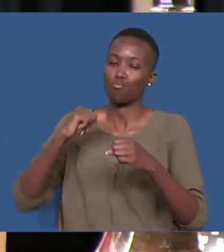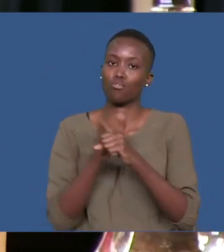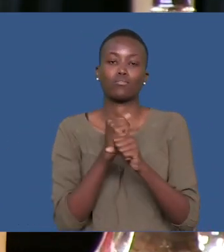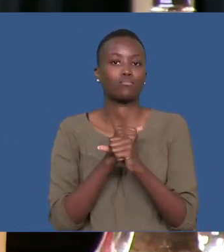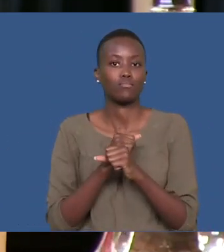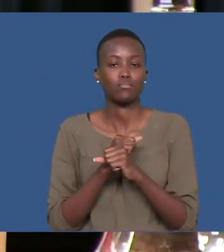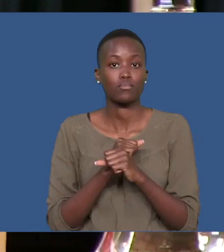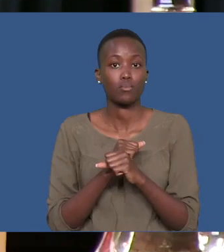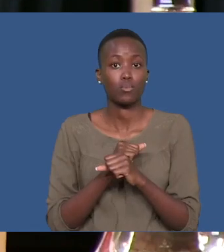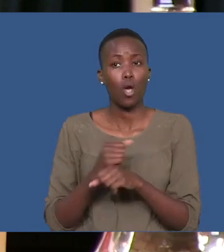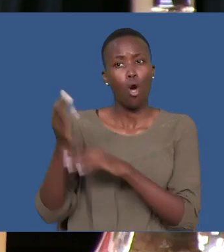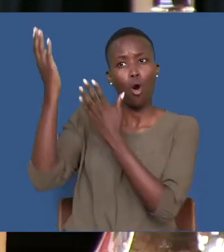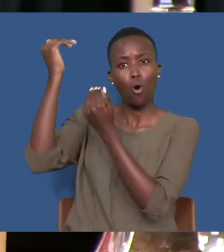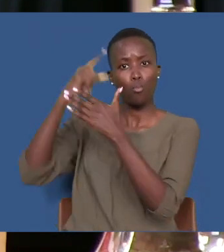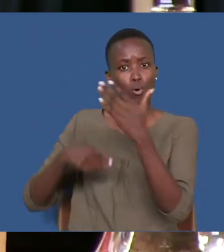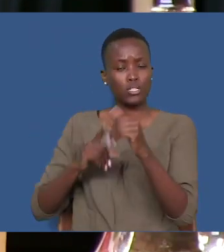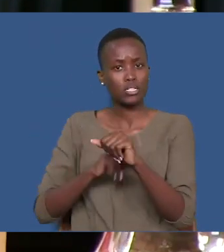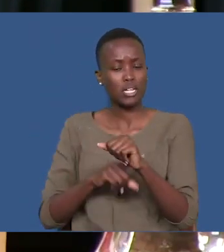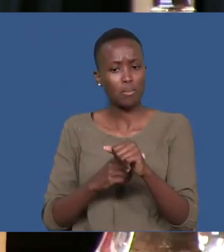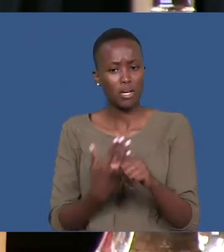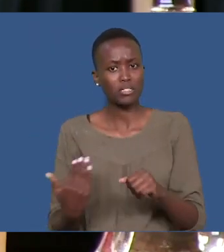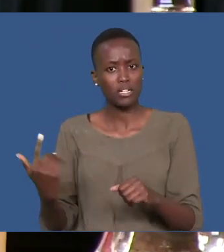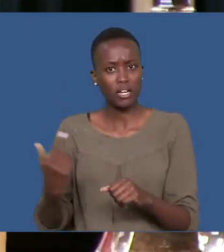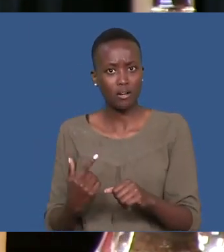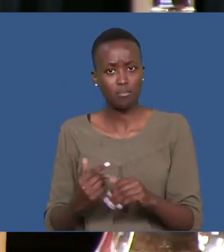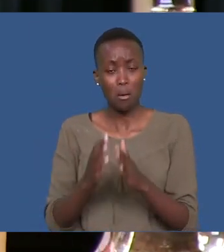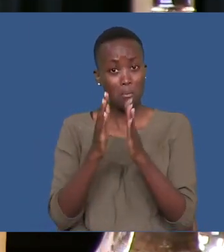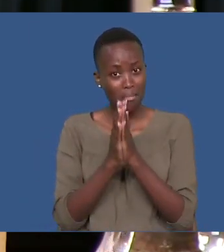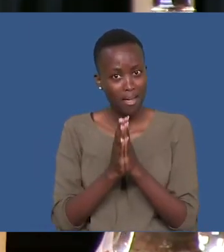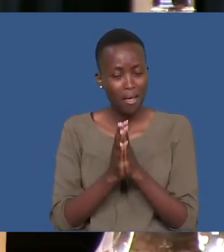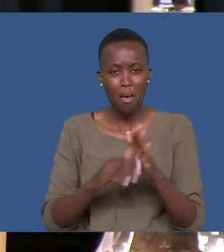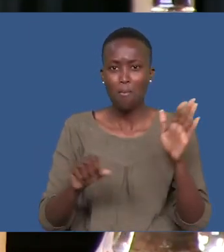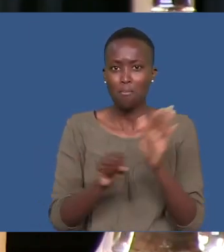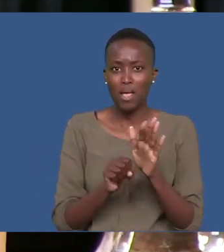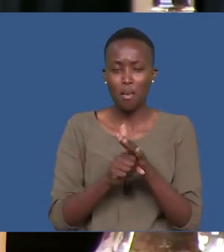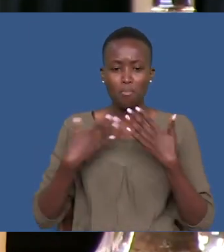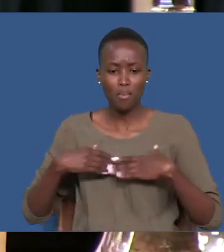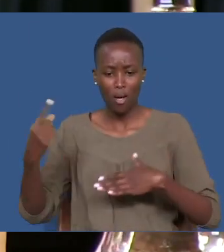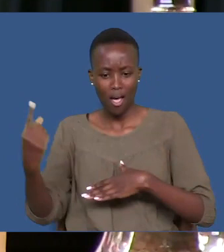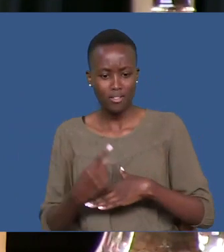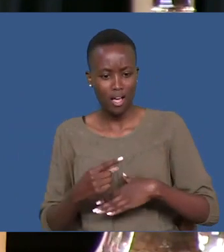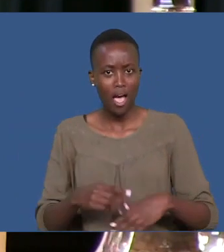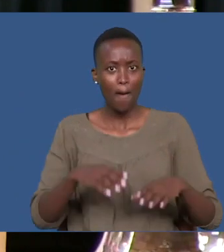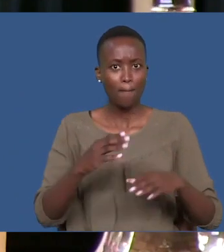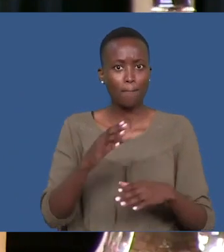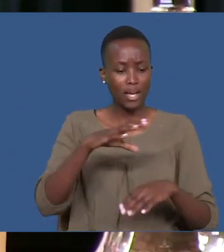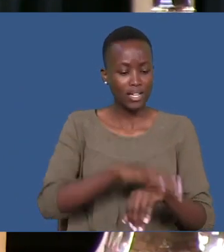We are hoping that as the children will be coming in for dedications, parents will be passing by and picking a tree that they will be